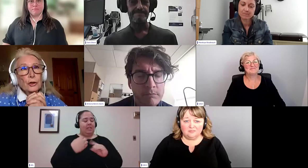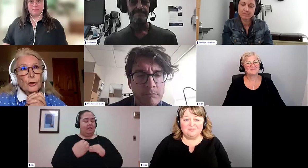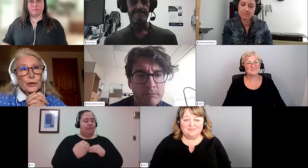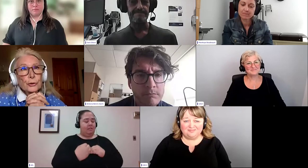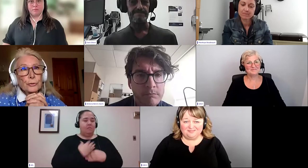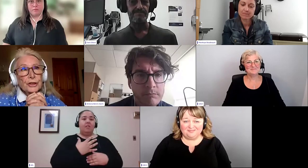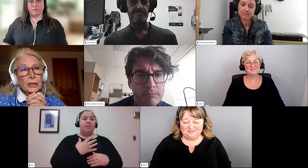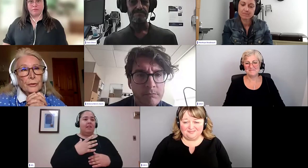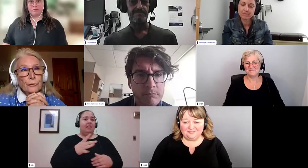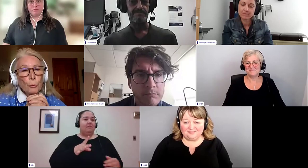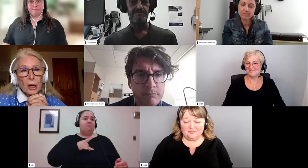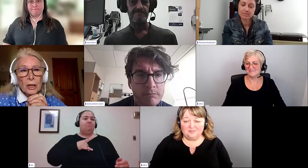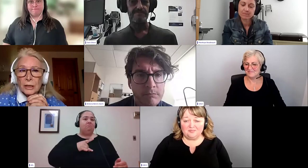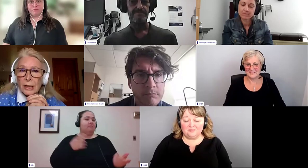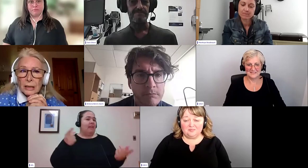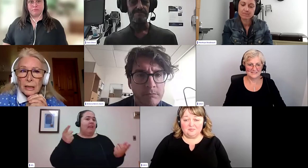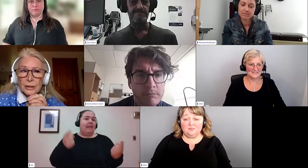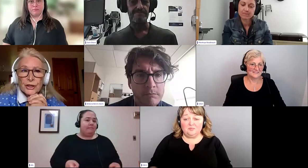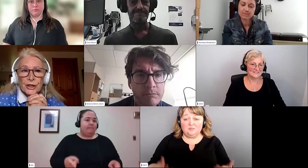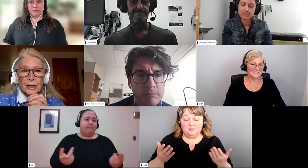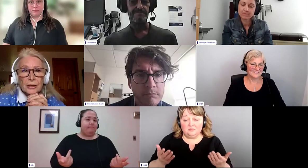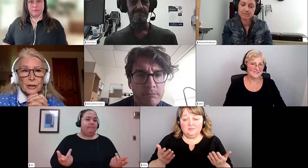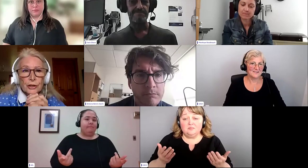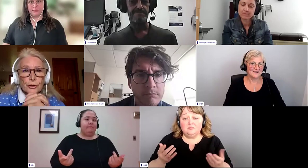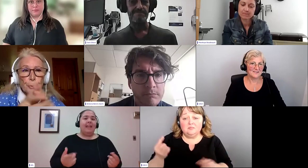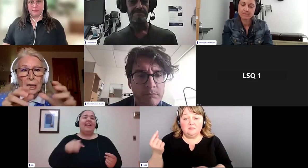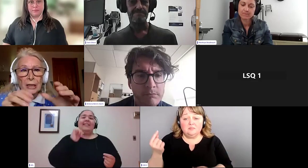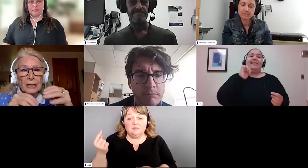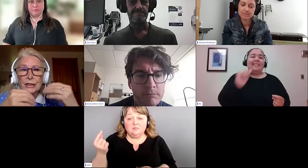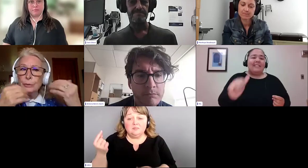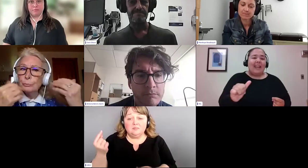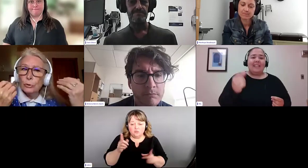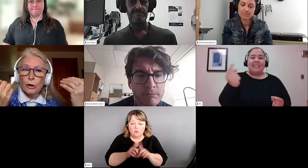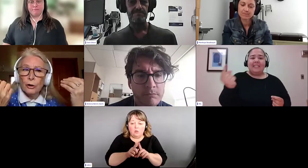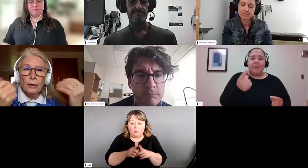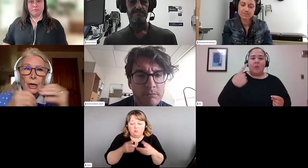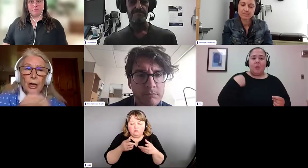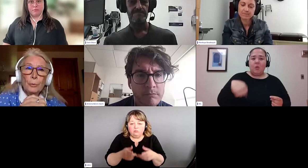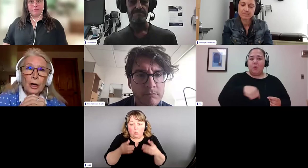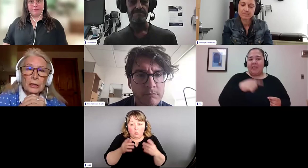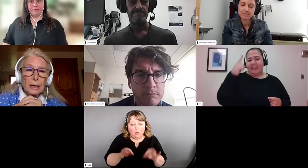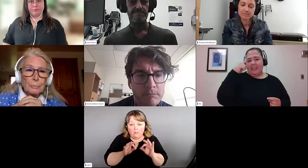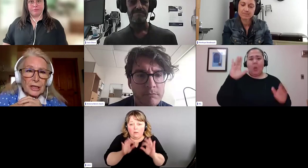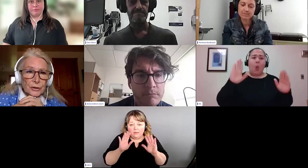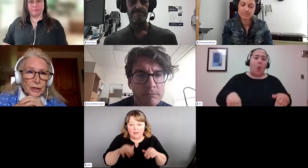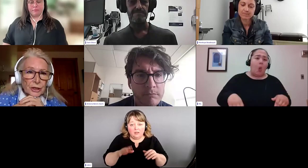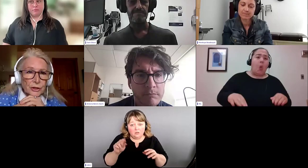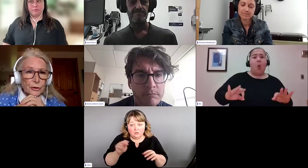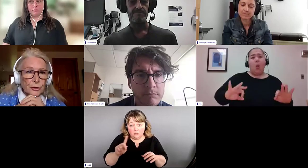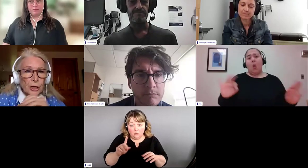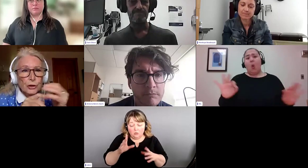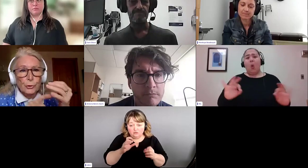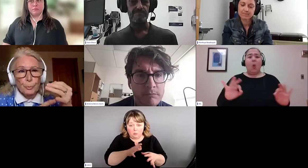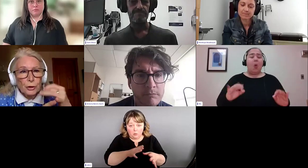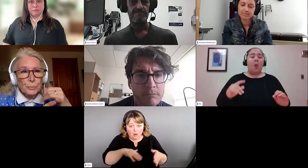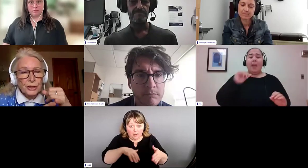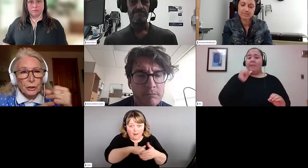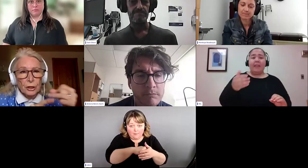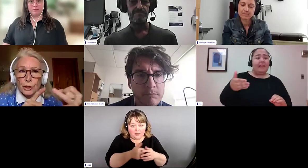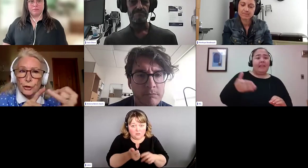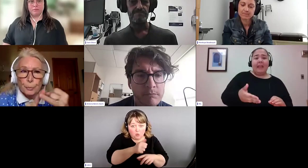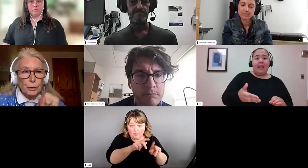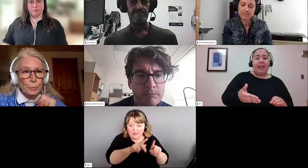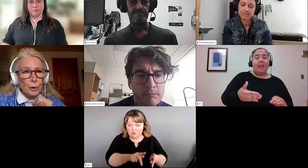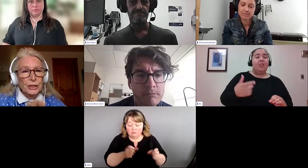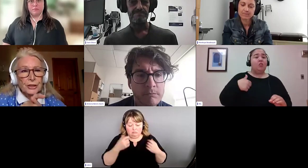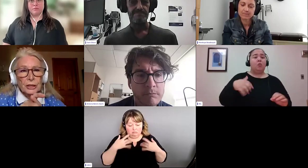too. It's not something that we must take lightly, I'm not there either to take the place